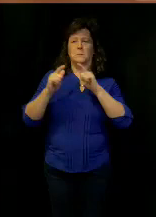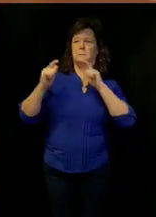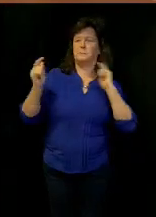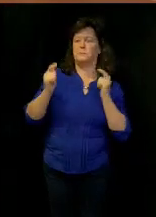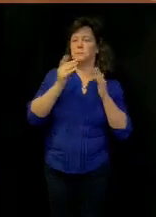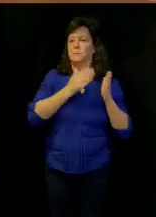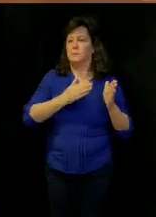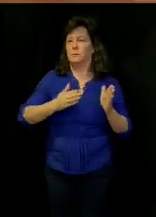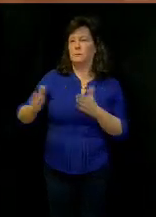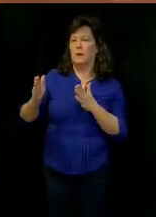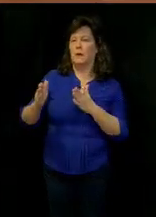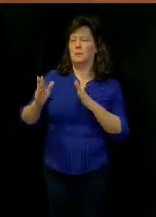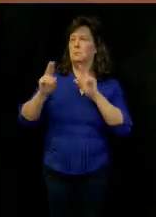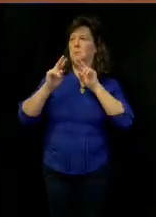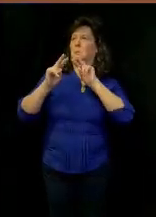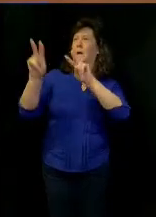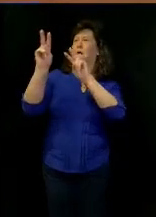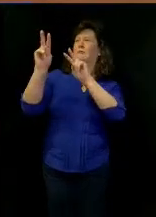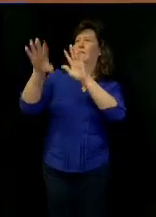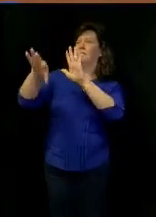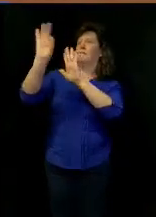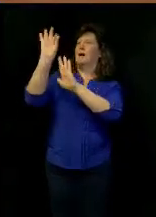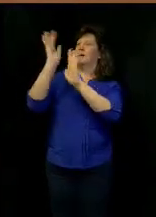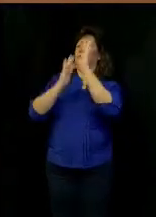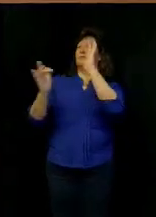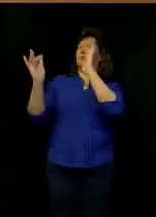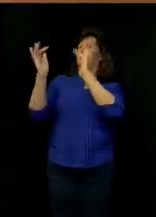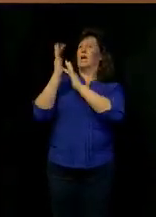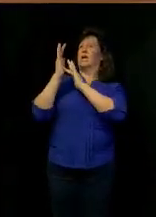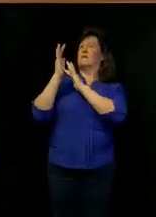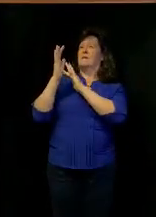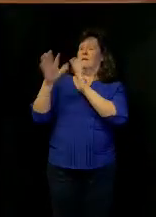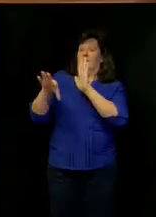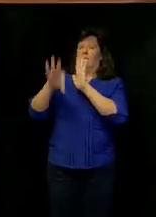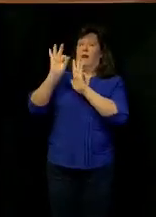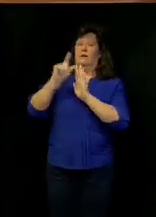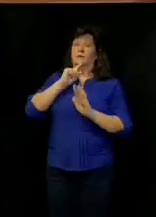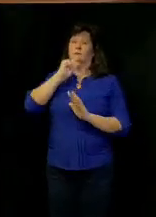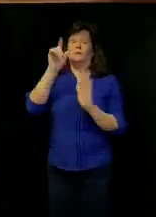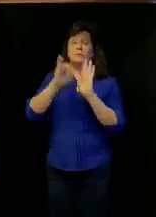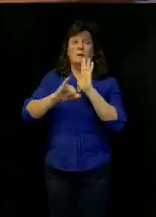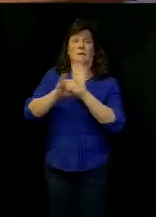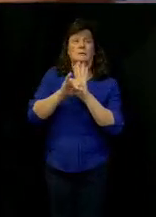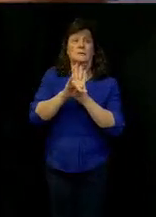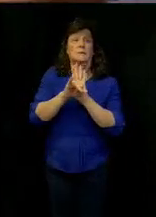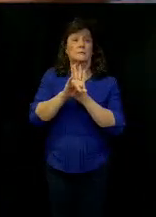start believing him, knowing who we are, stepping into our identity and what God's called us to do.